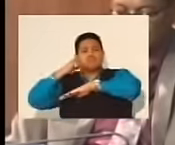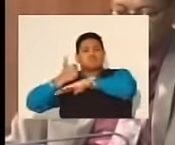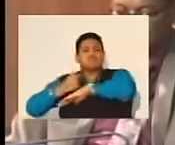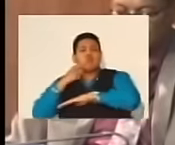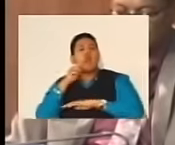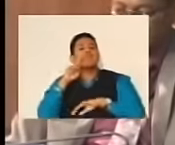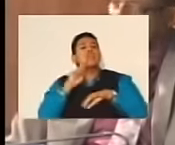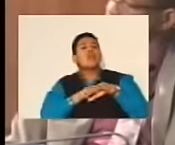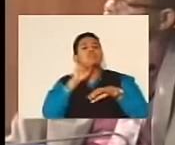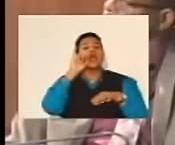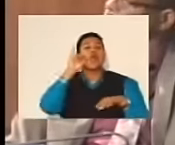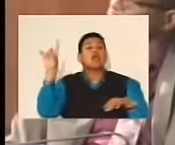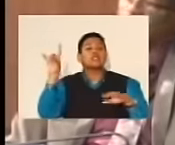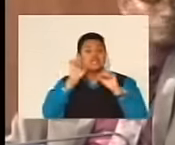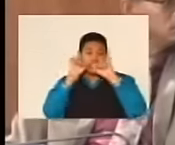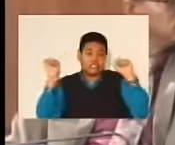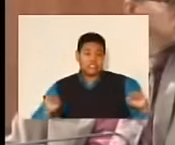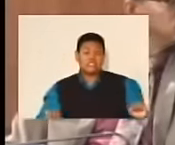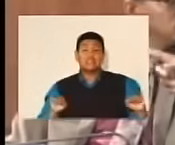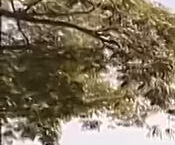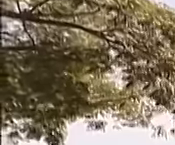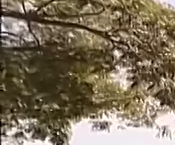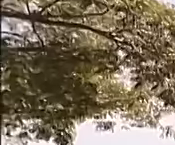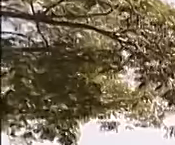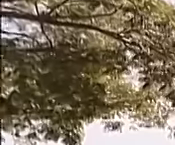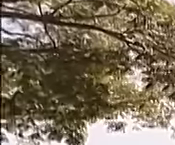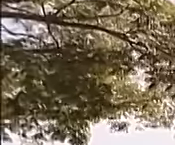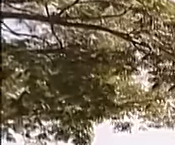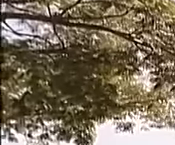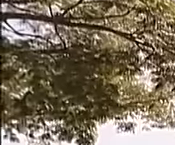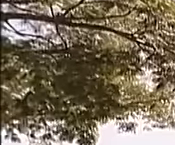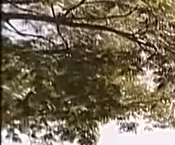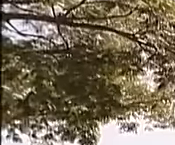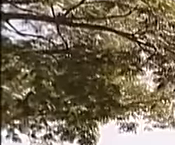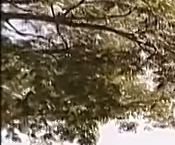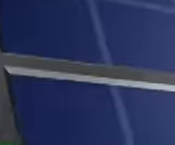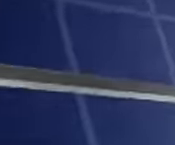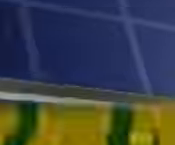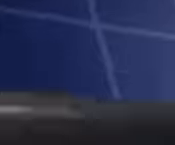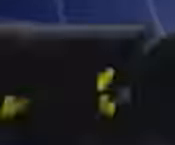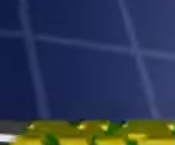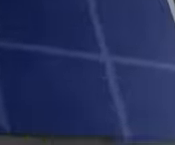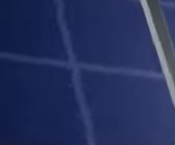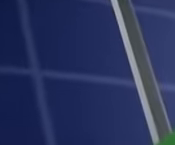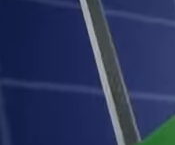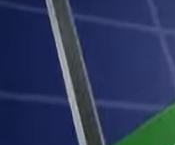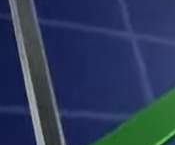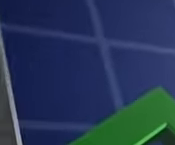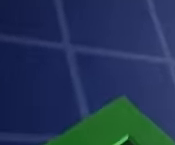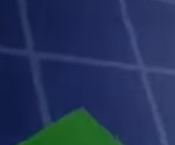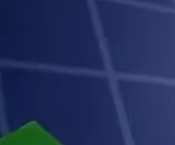National Identification System, which falls directly in the office of the Prime Minister.